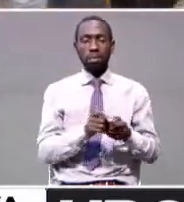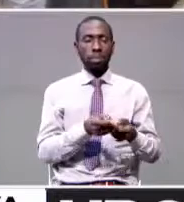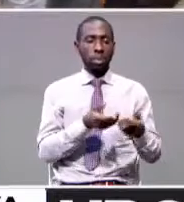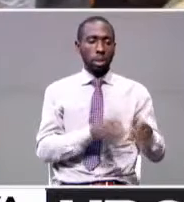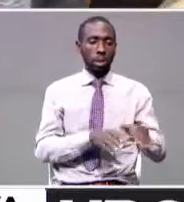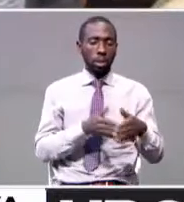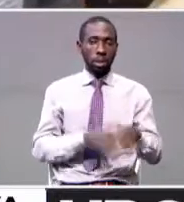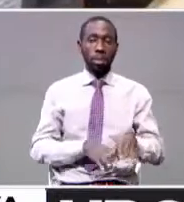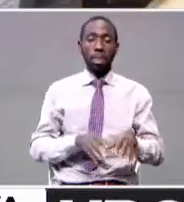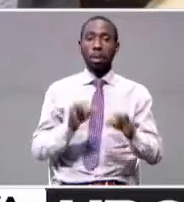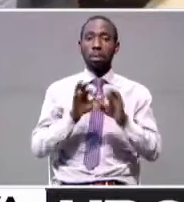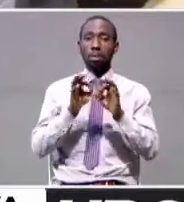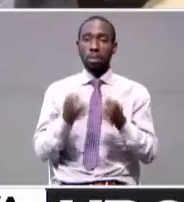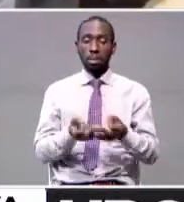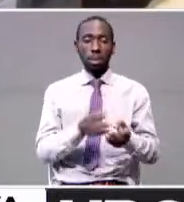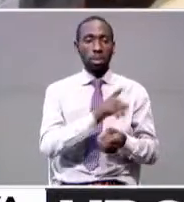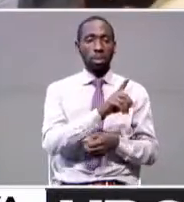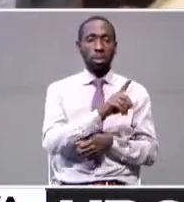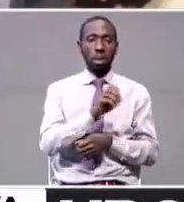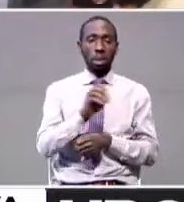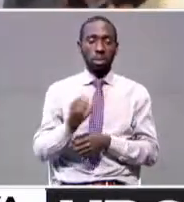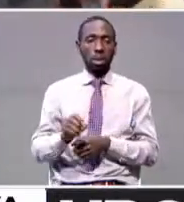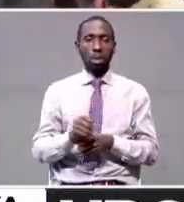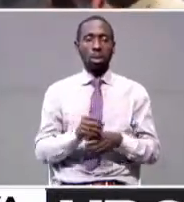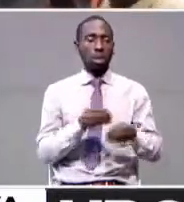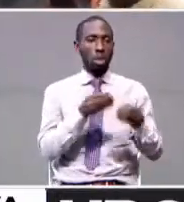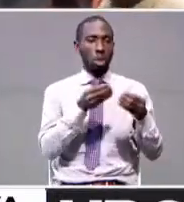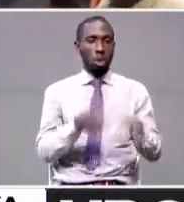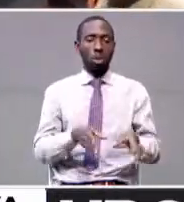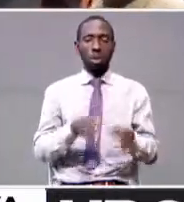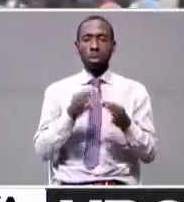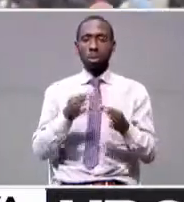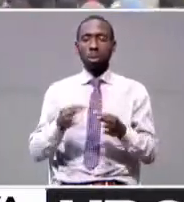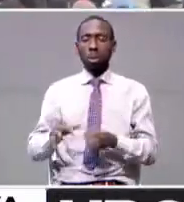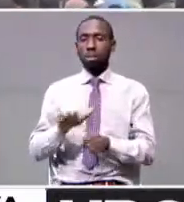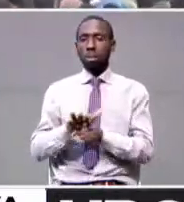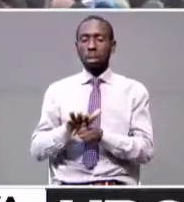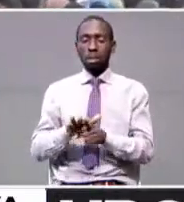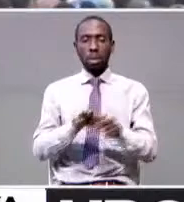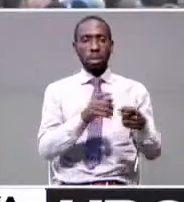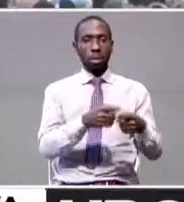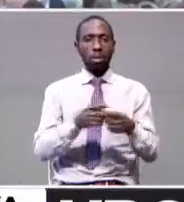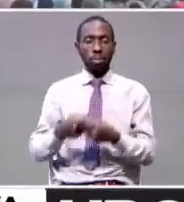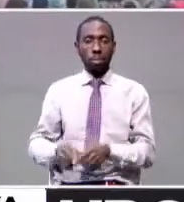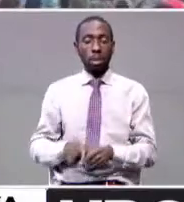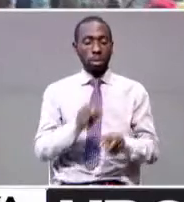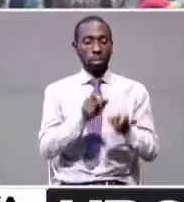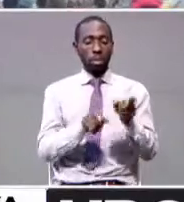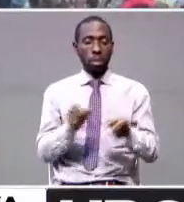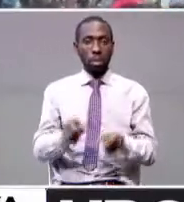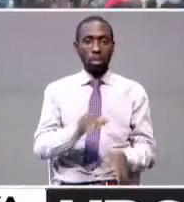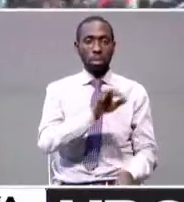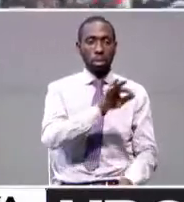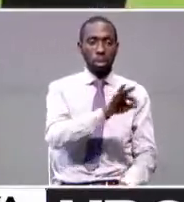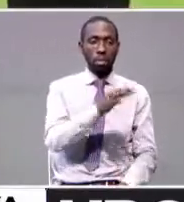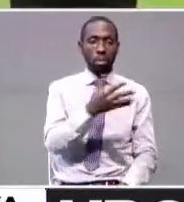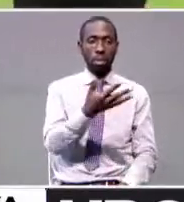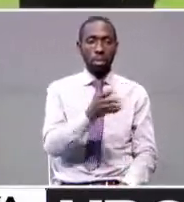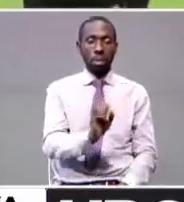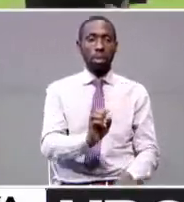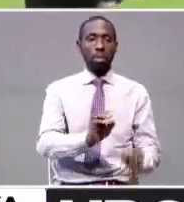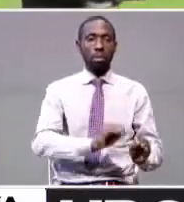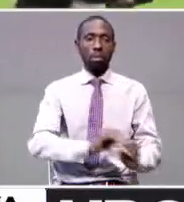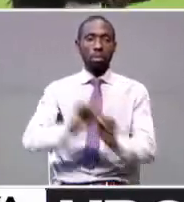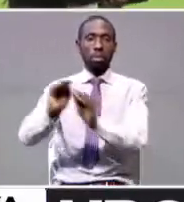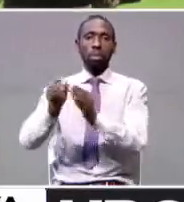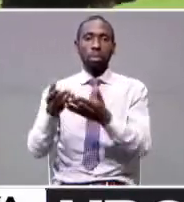agamba amaka agasoba mu 10 gafiriddwa ebintu ebitali bimu songa abantu abasoba mu 3-5 babulidde ekitundu. And